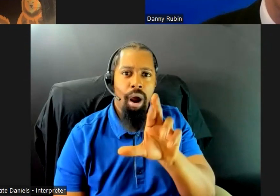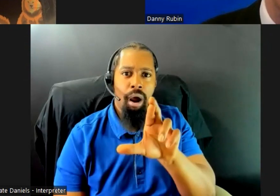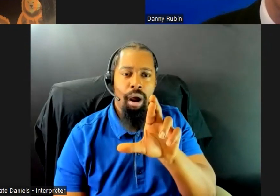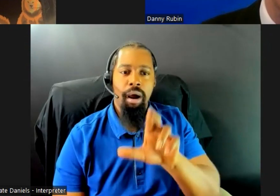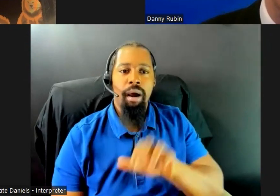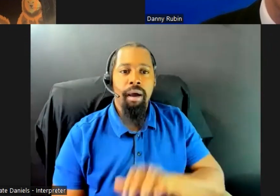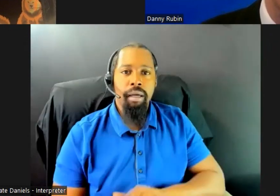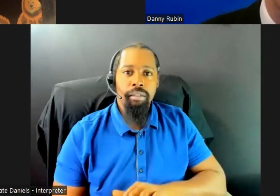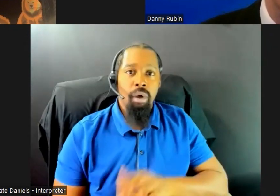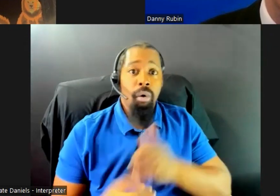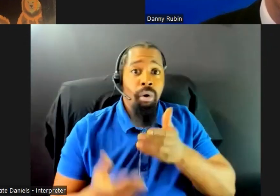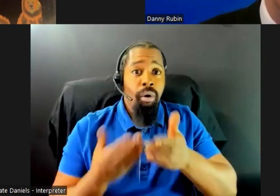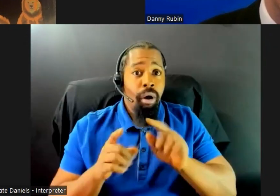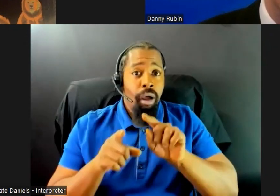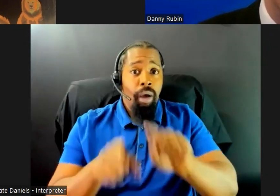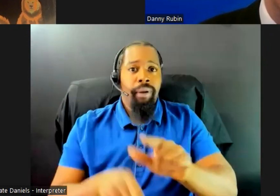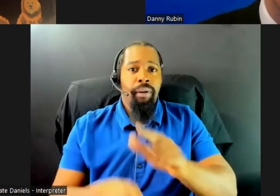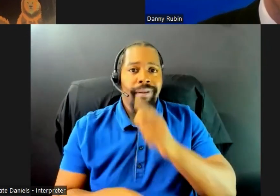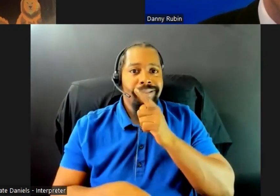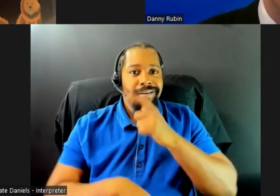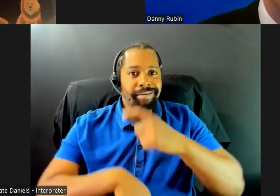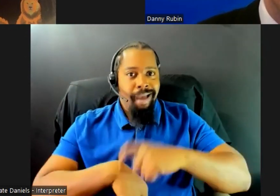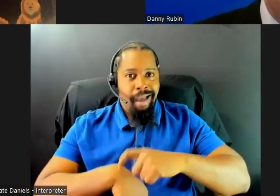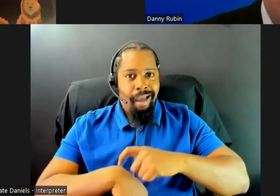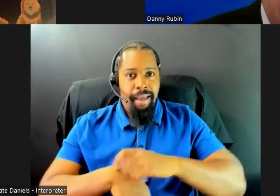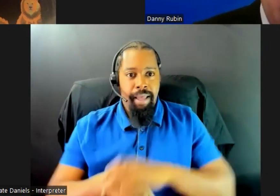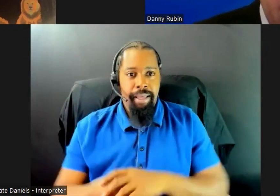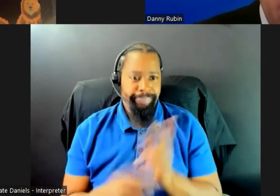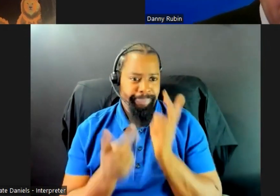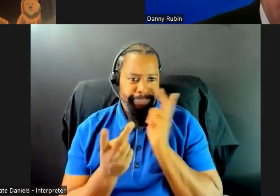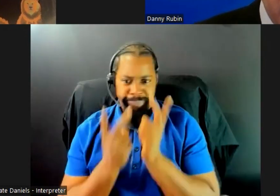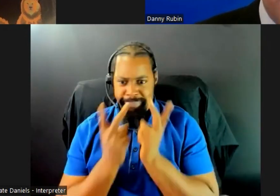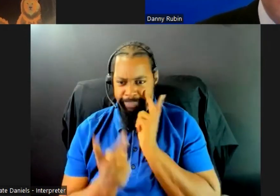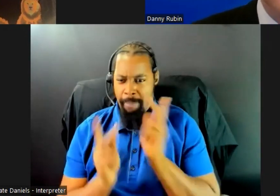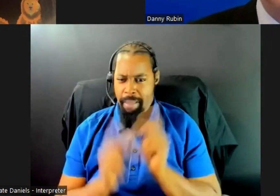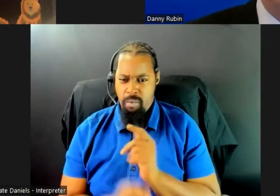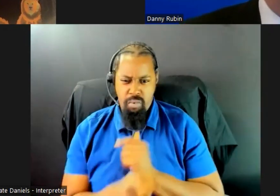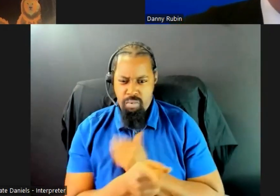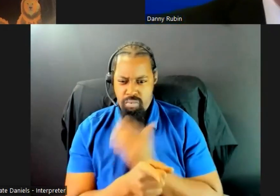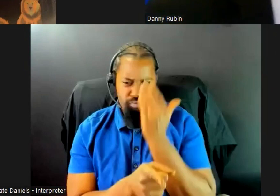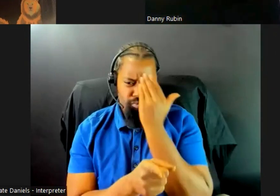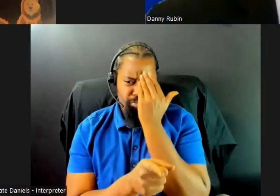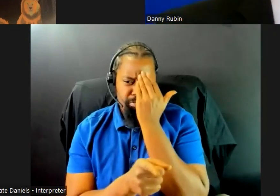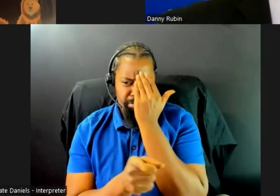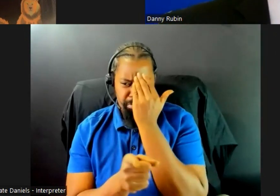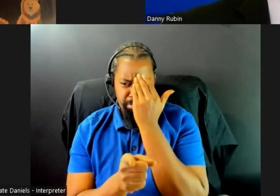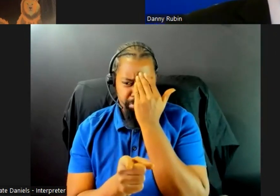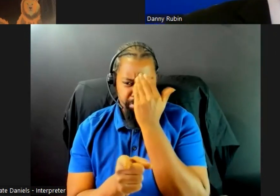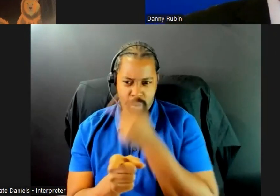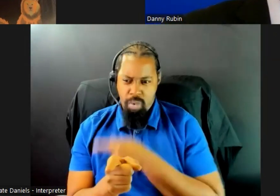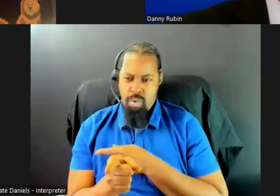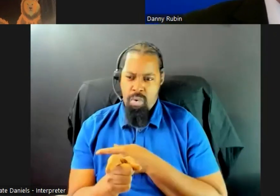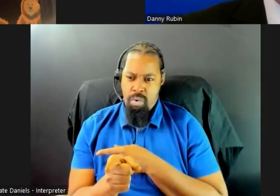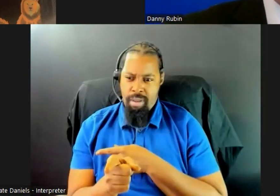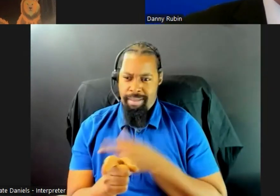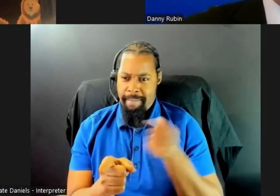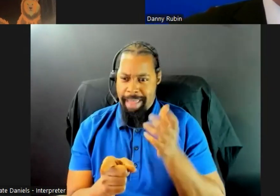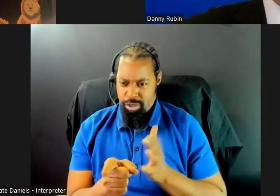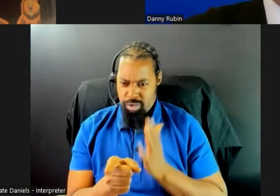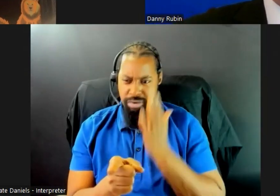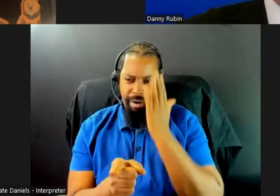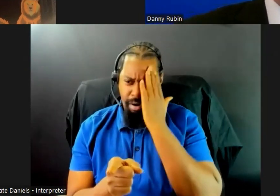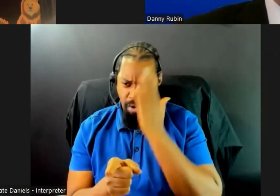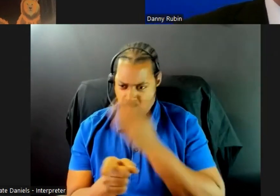saw the people I knew and I knew the studio manager and I knew the assistants and I